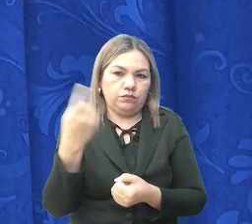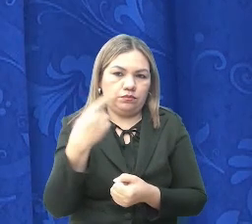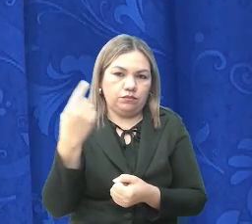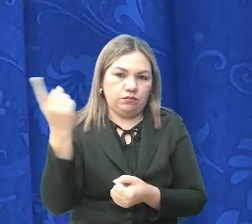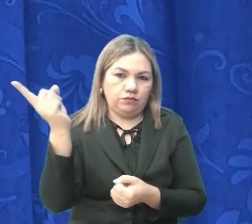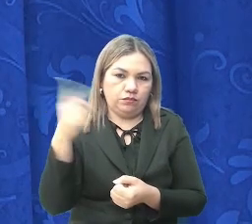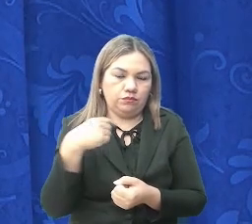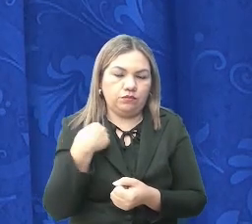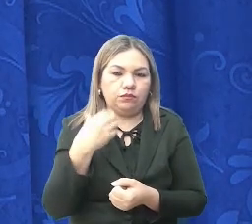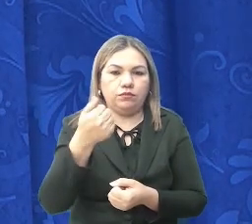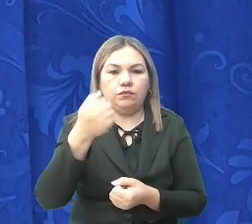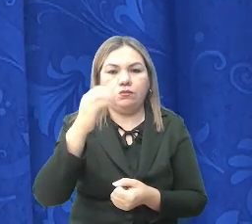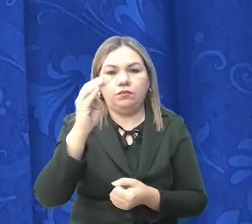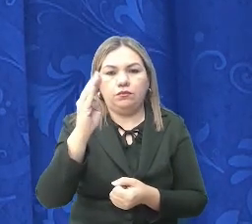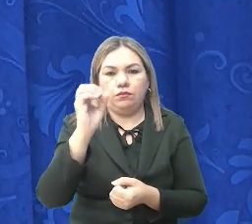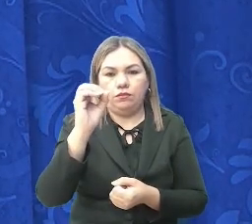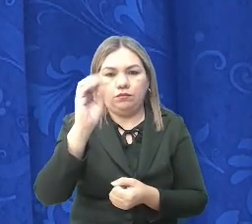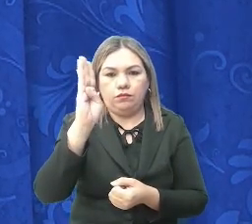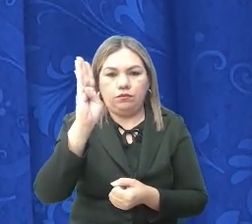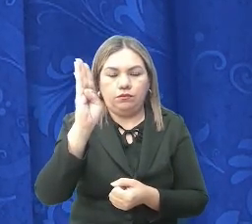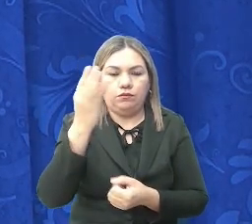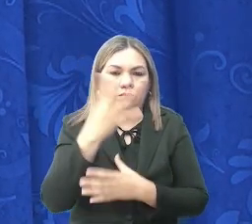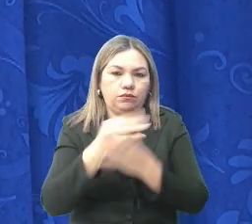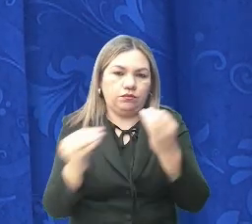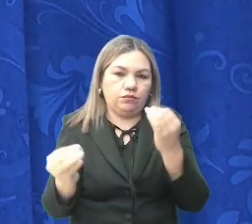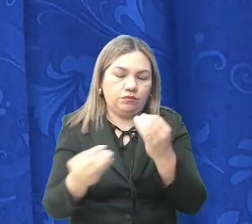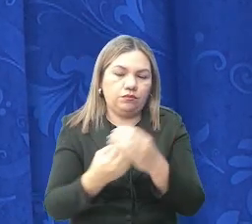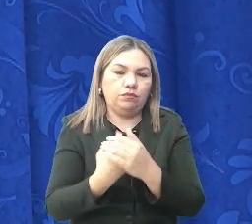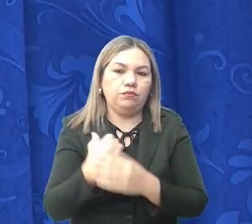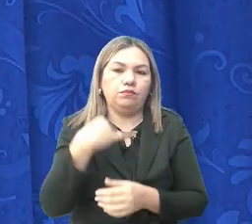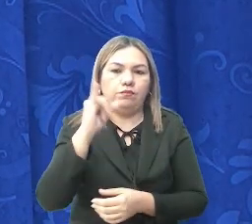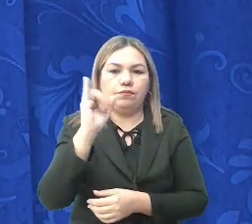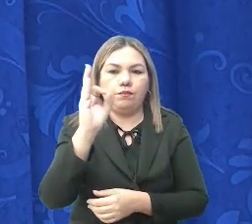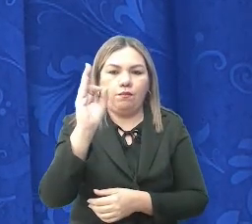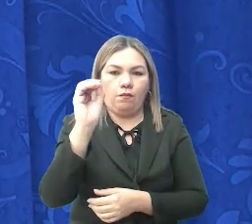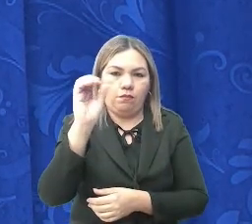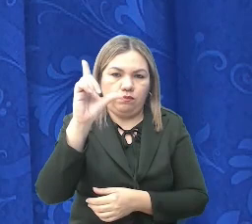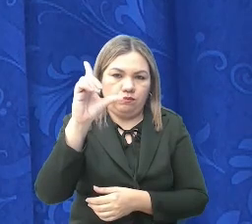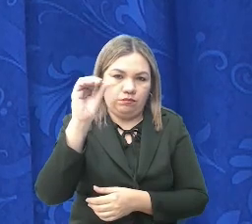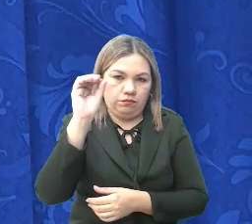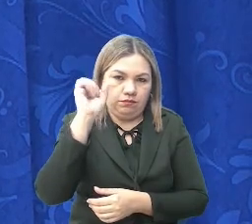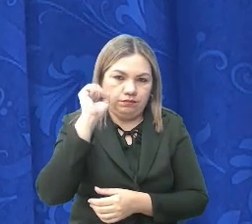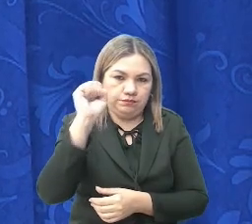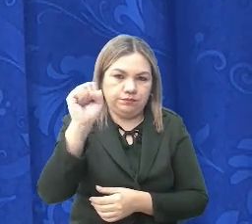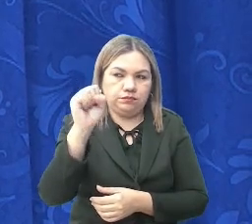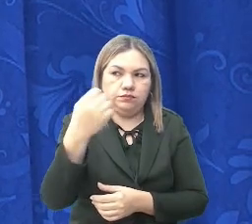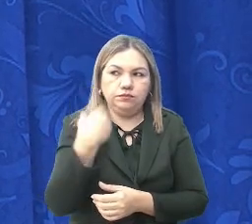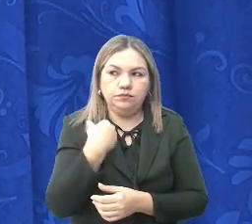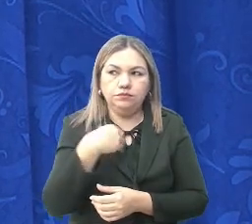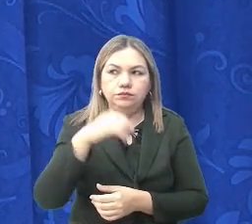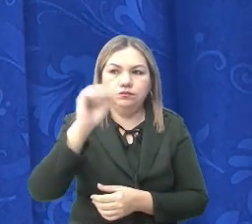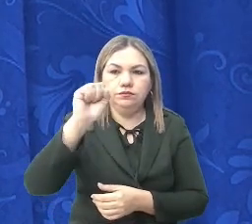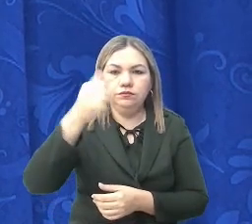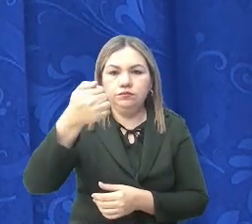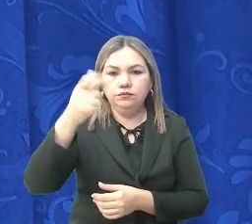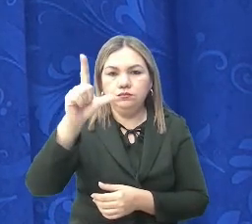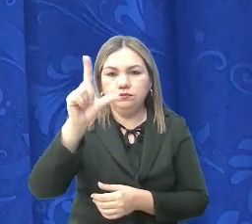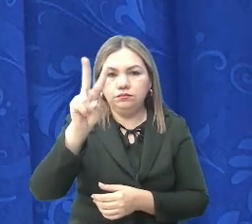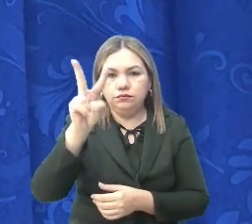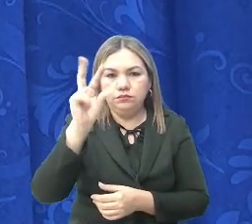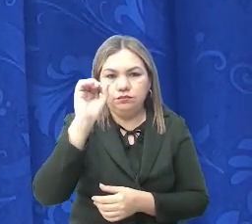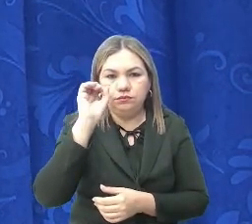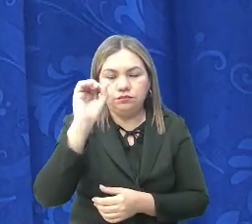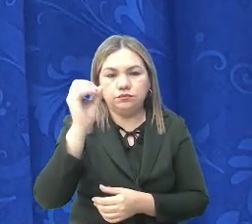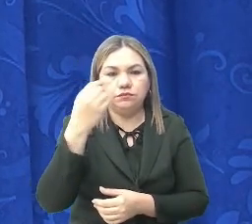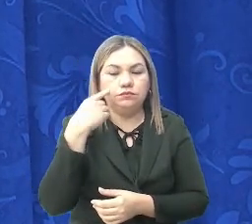escaped while they tarried and passed beyond the quarries and escaped unto Sarith. And it came